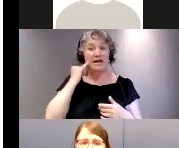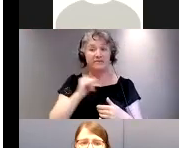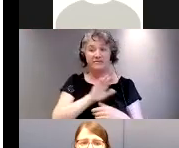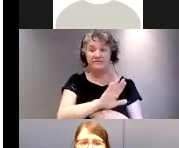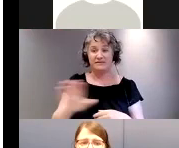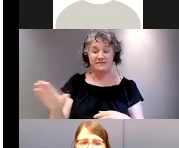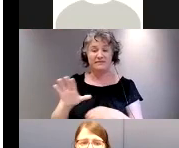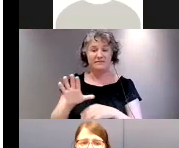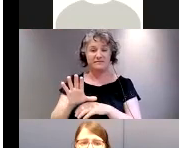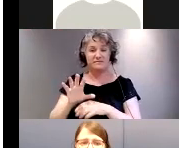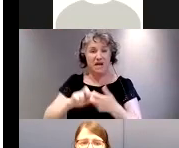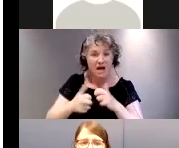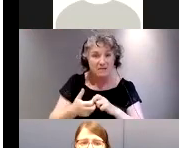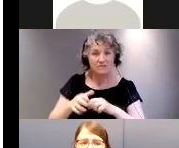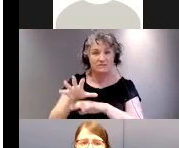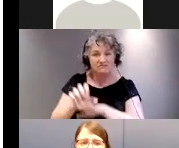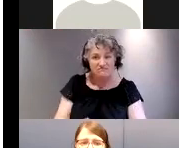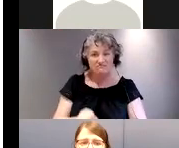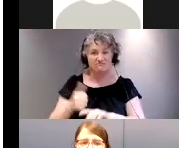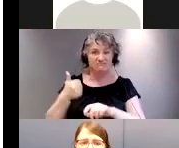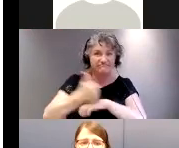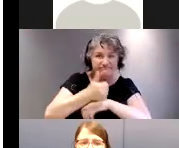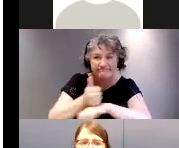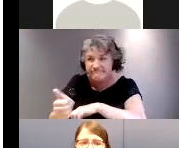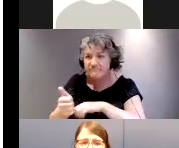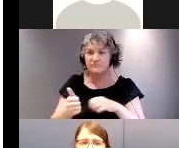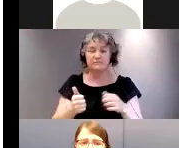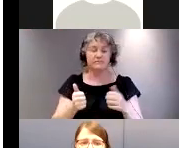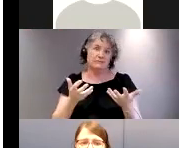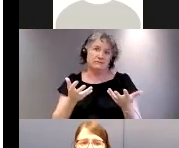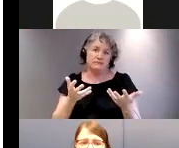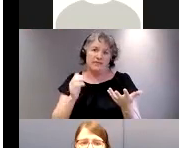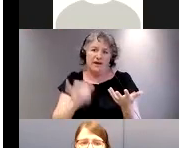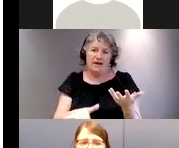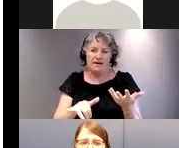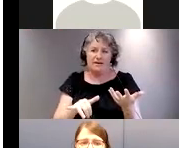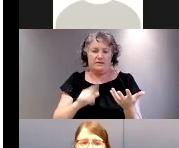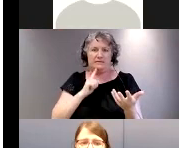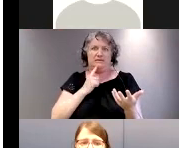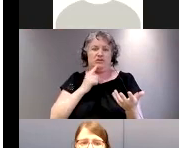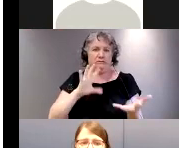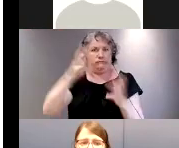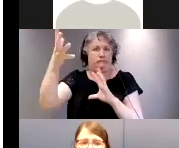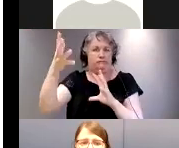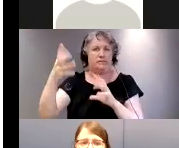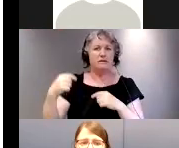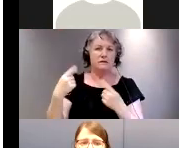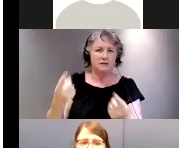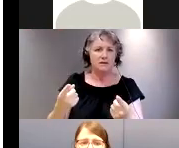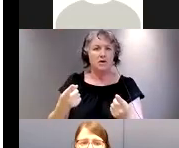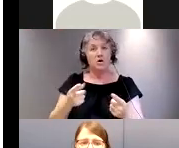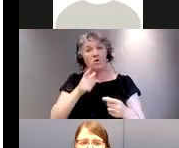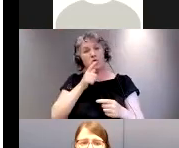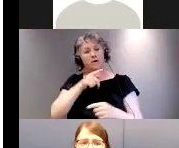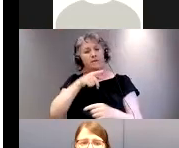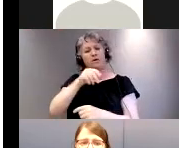not for you to say, here's what I believe should happen. It's for you to make a decision that person that gave you the power of attorney, that